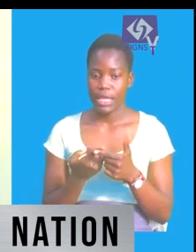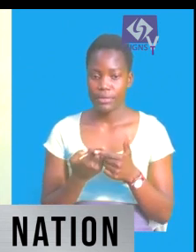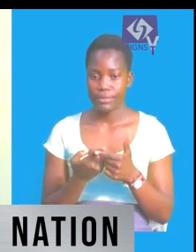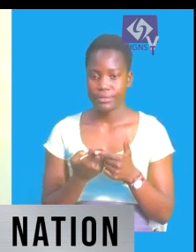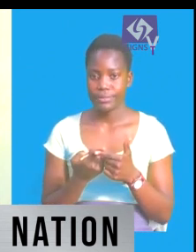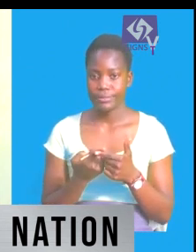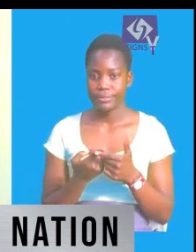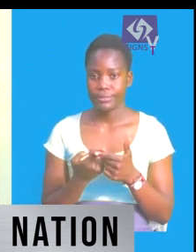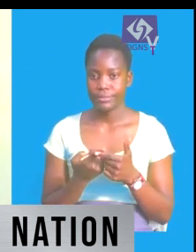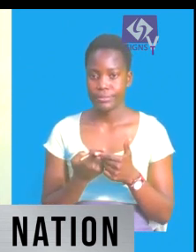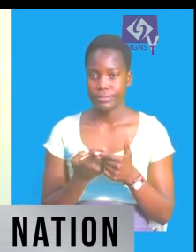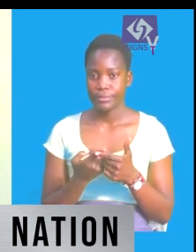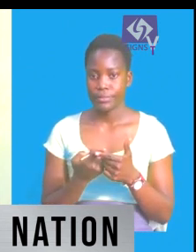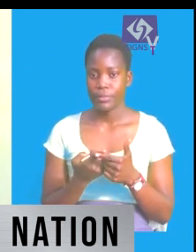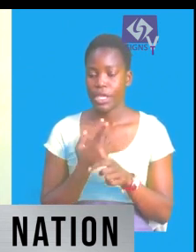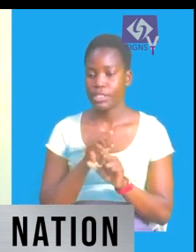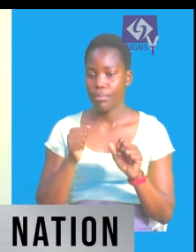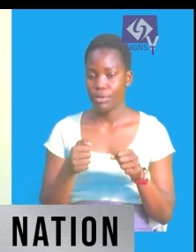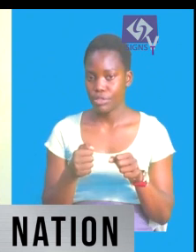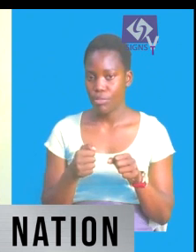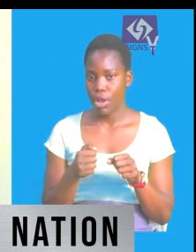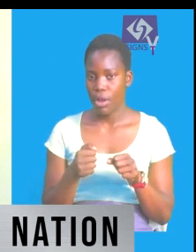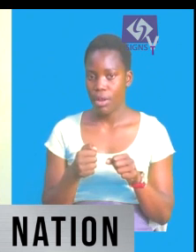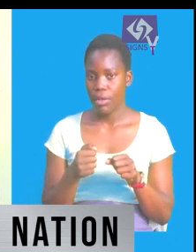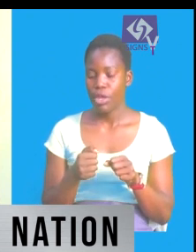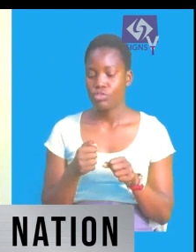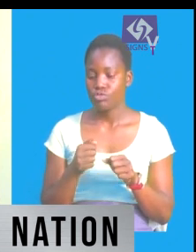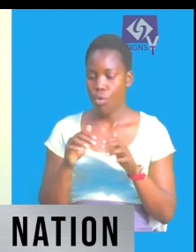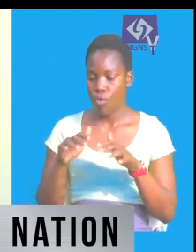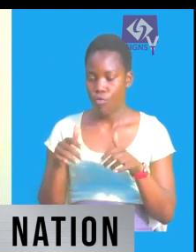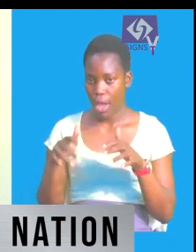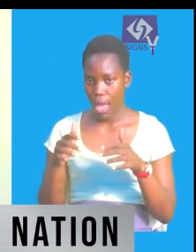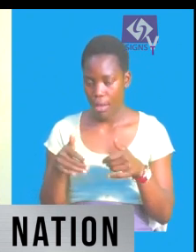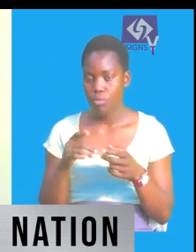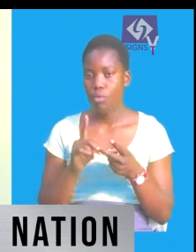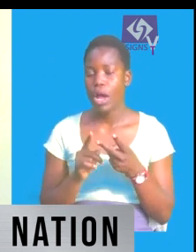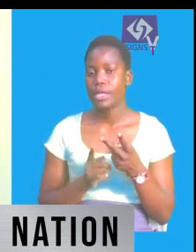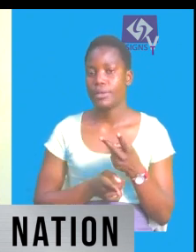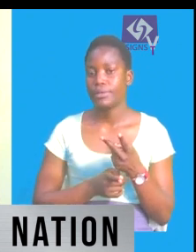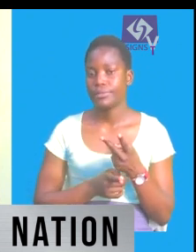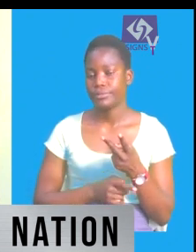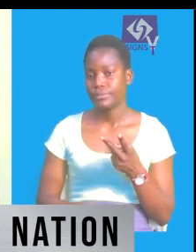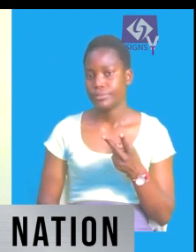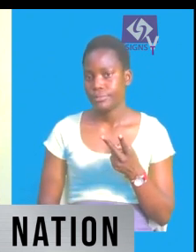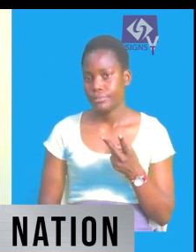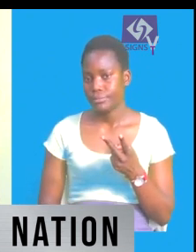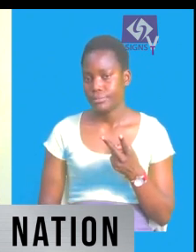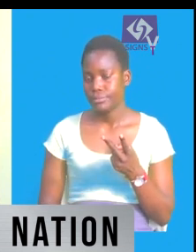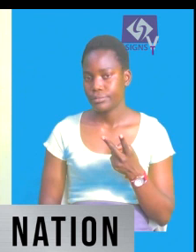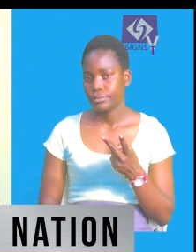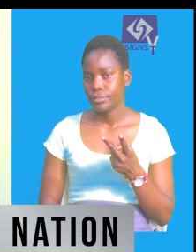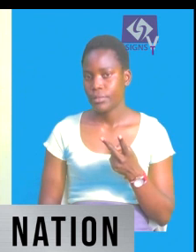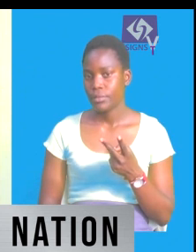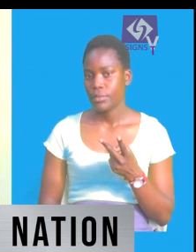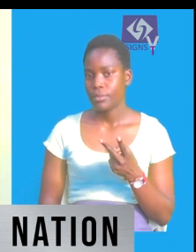you can't be able to do agriculture. One. Mm. Two, another thing is some